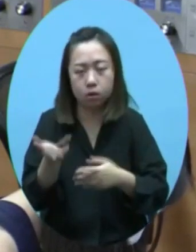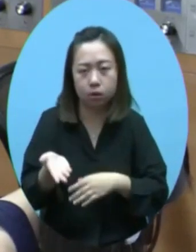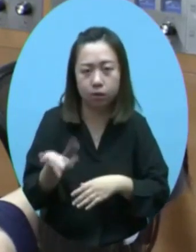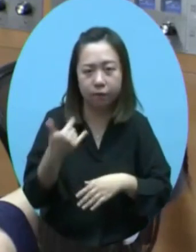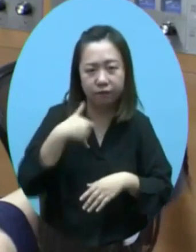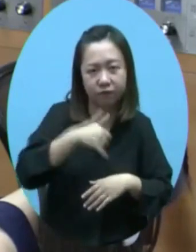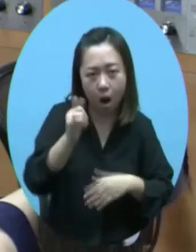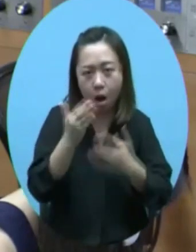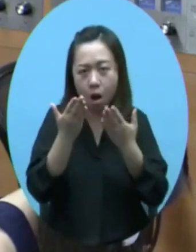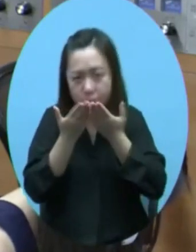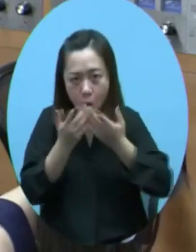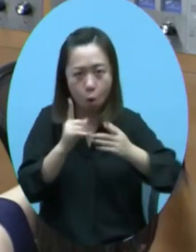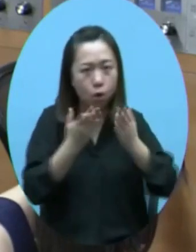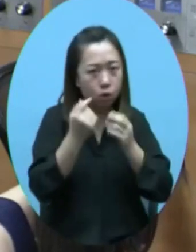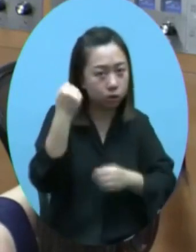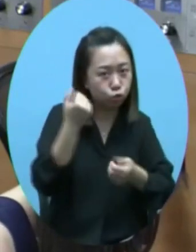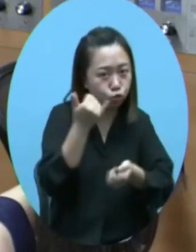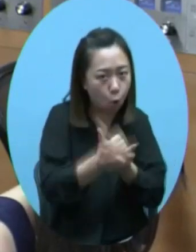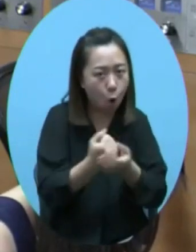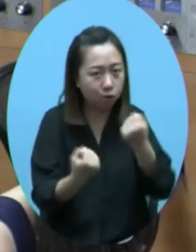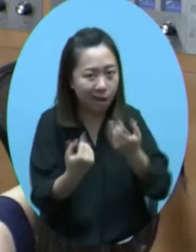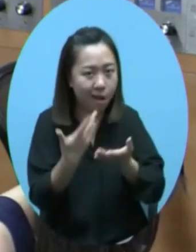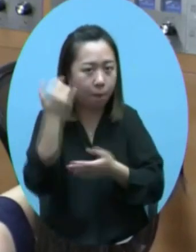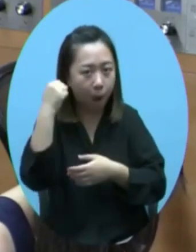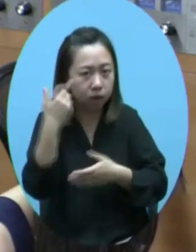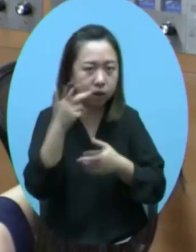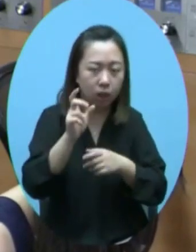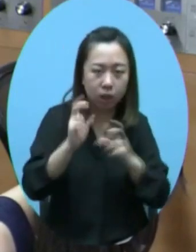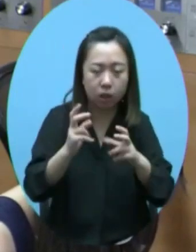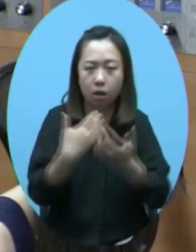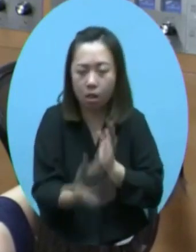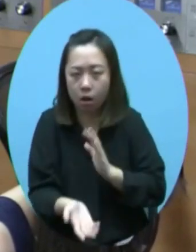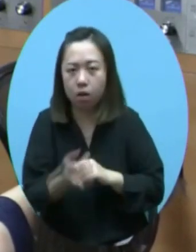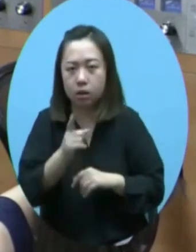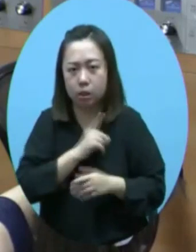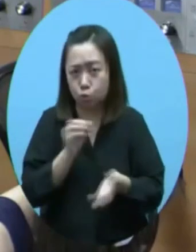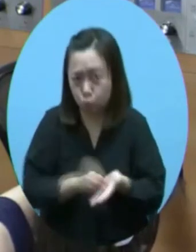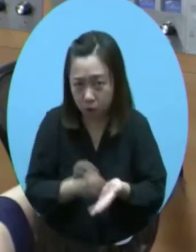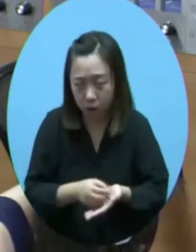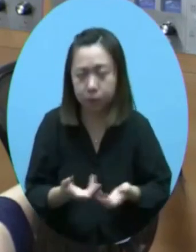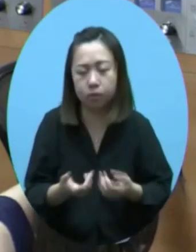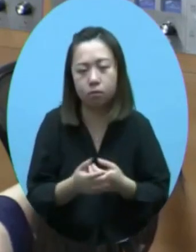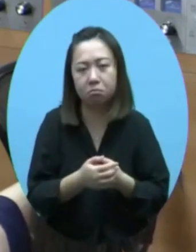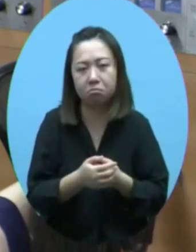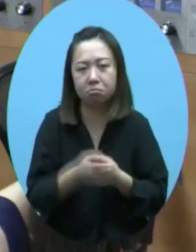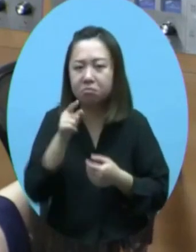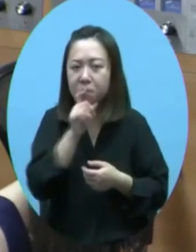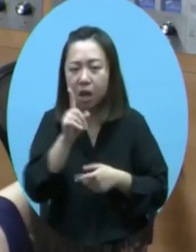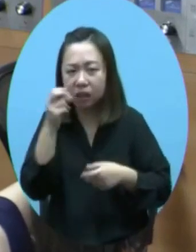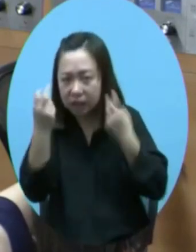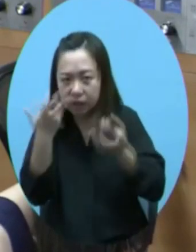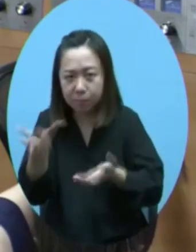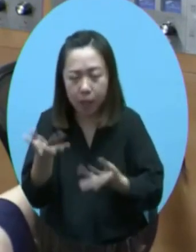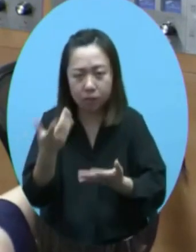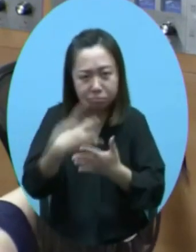activities or on the way commuting to school, so what is the entailing risk with? It's leave to the school to decide.